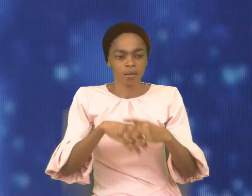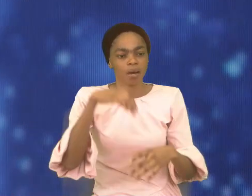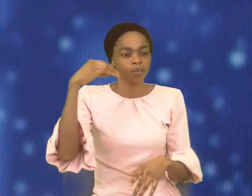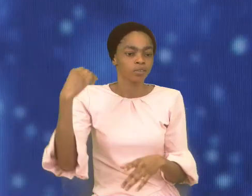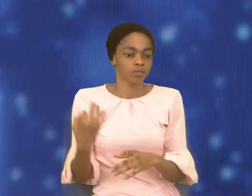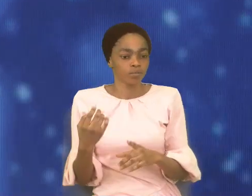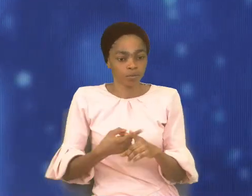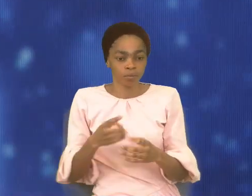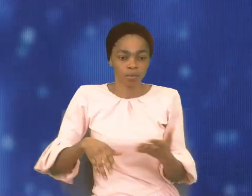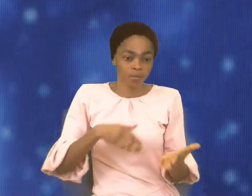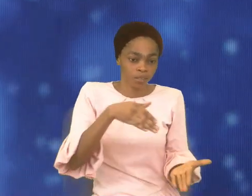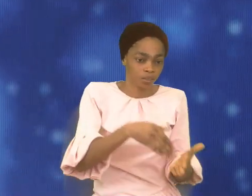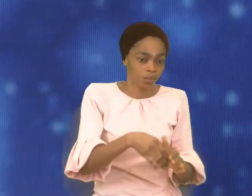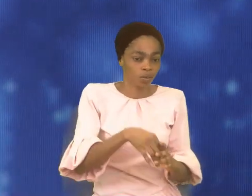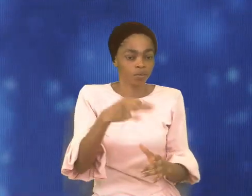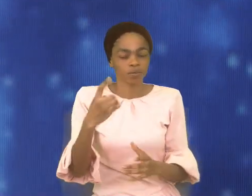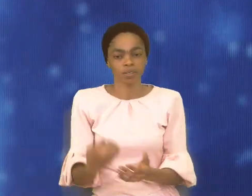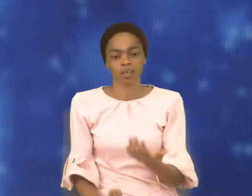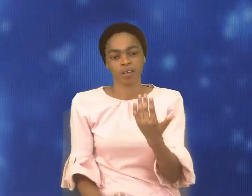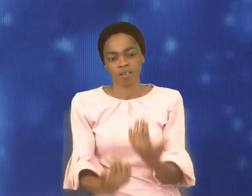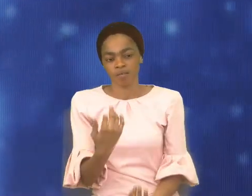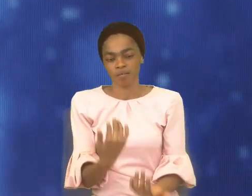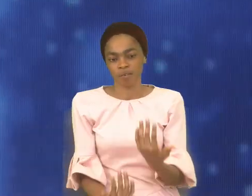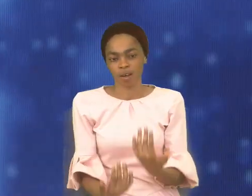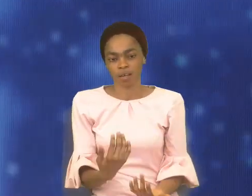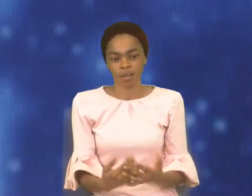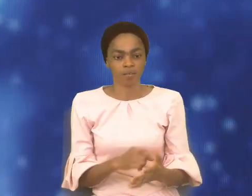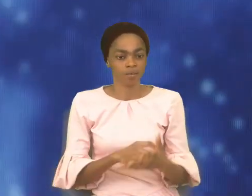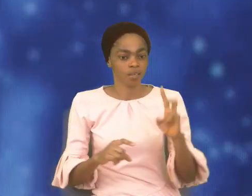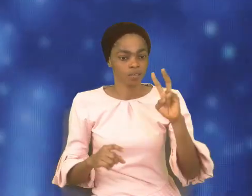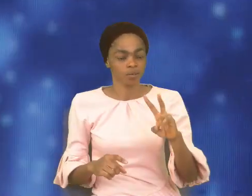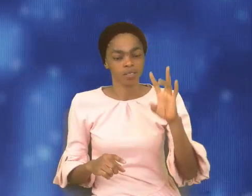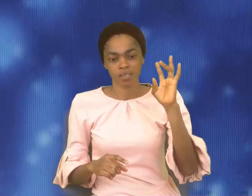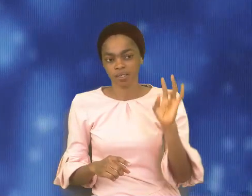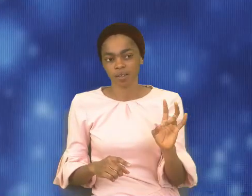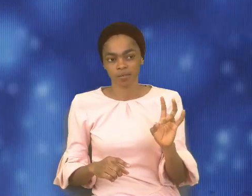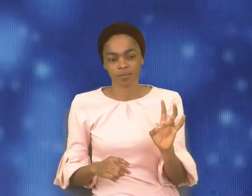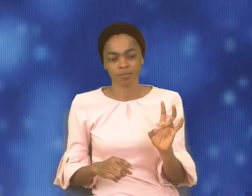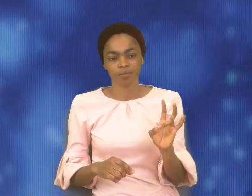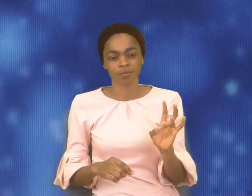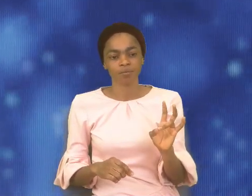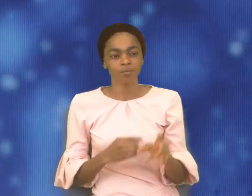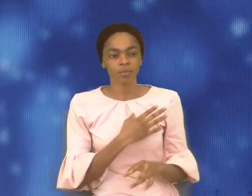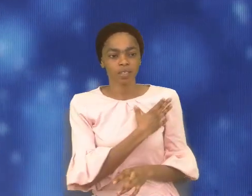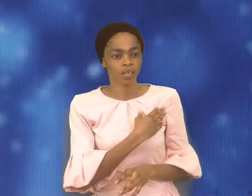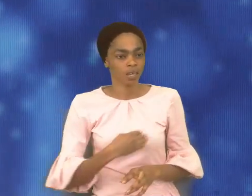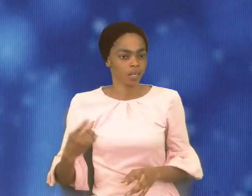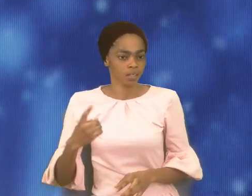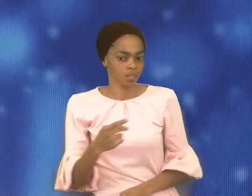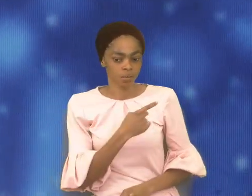Verse 27, and the princes, governors,